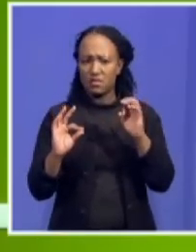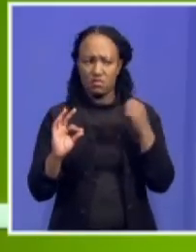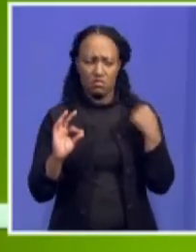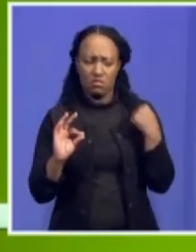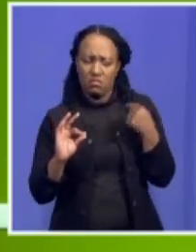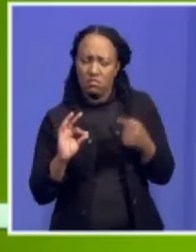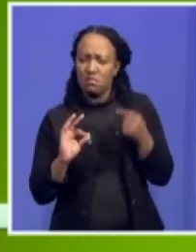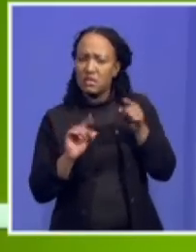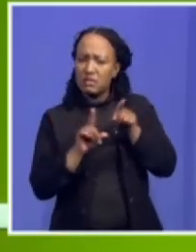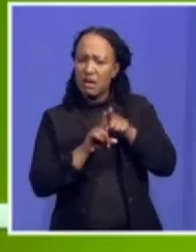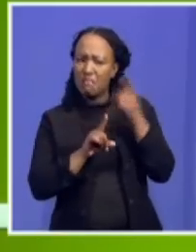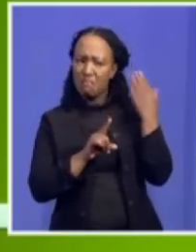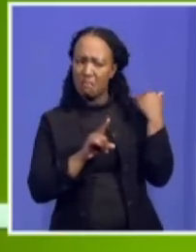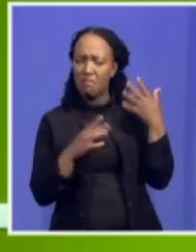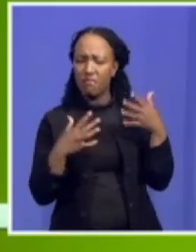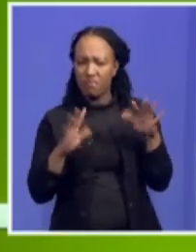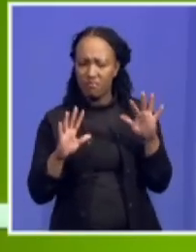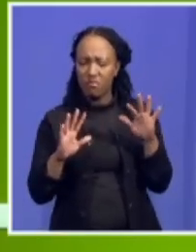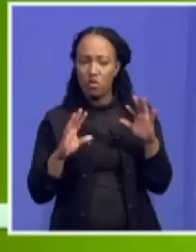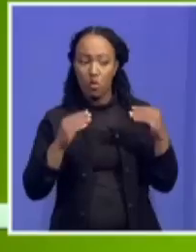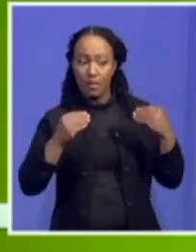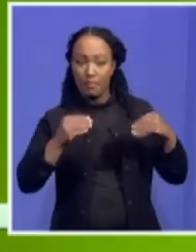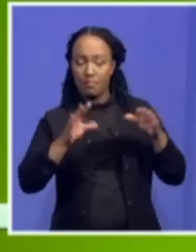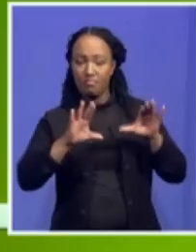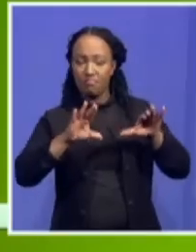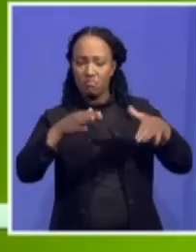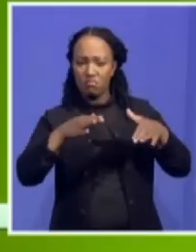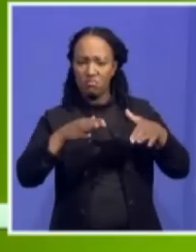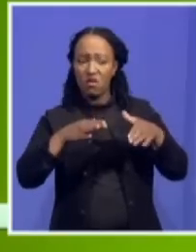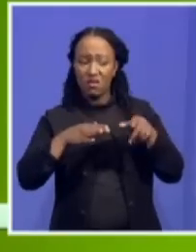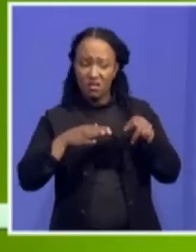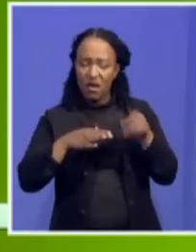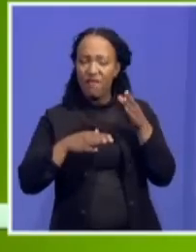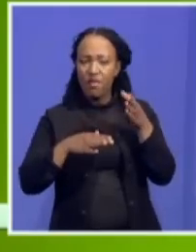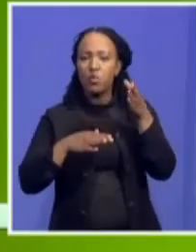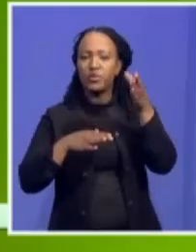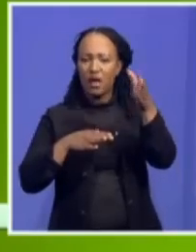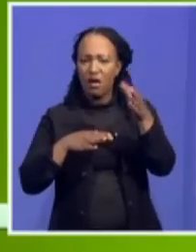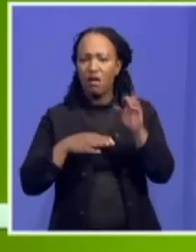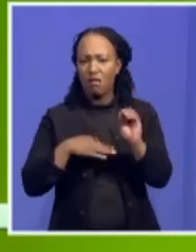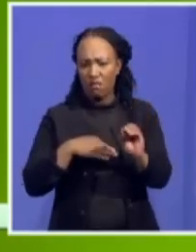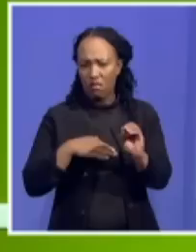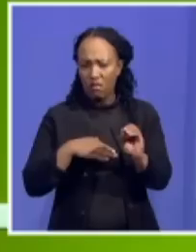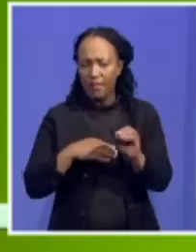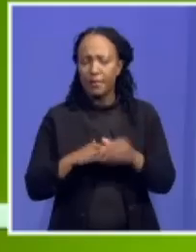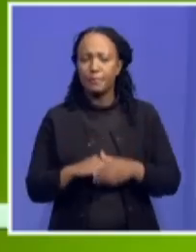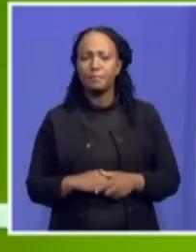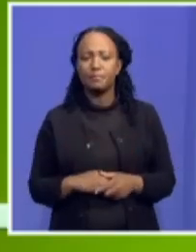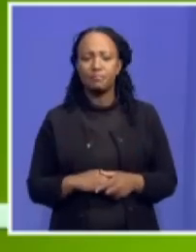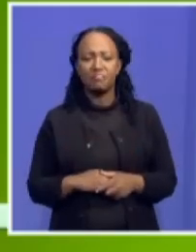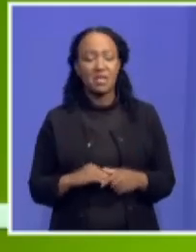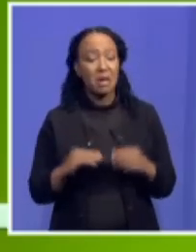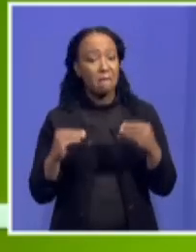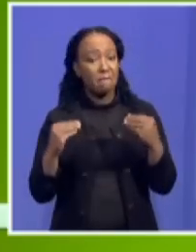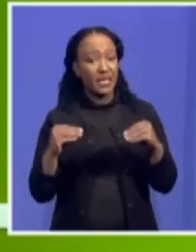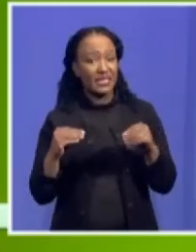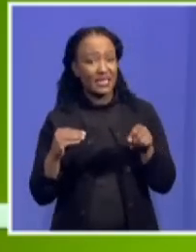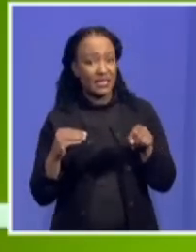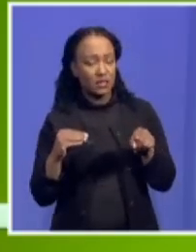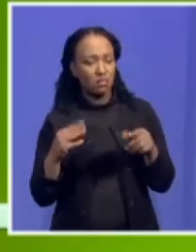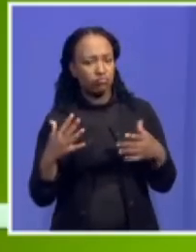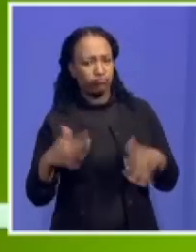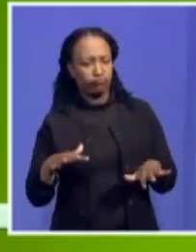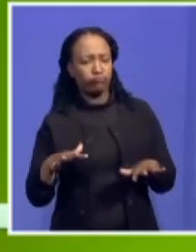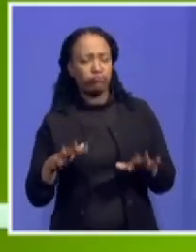past, as an industry of the future, an industry that has given birth and